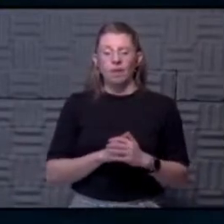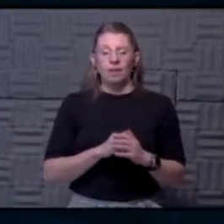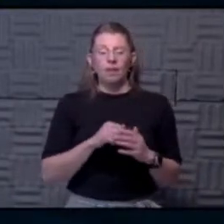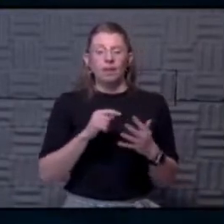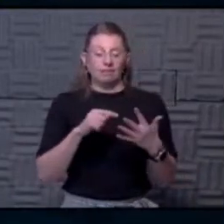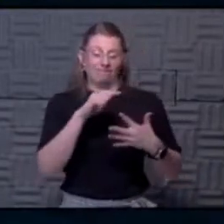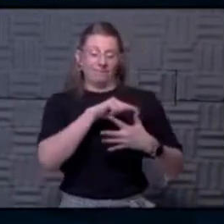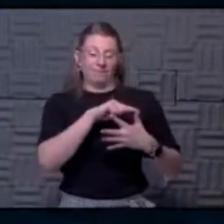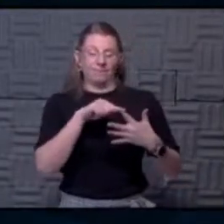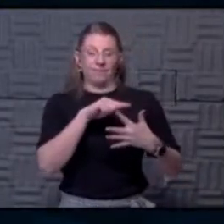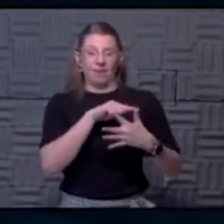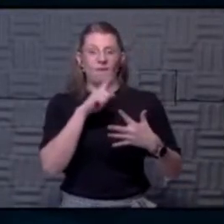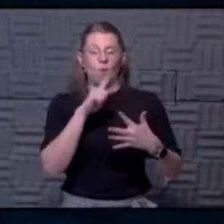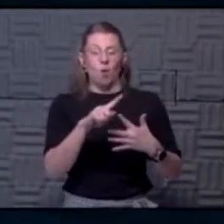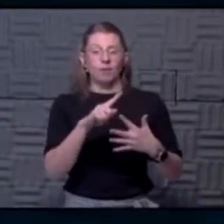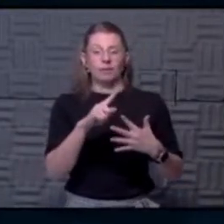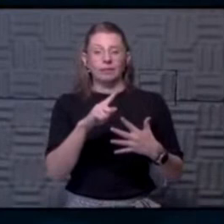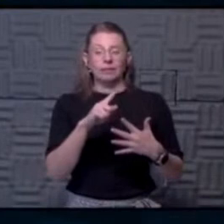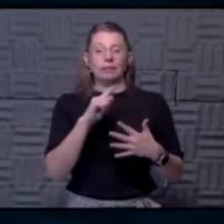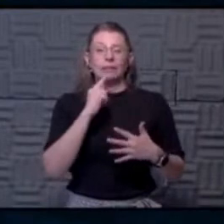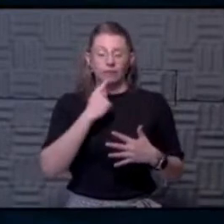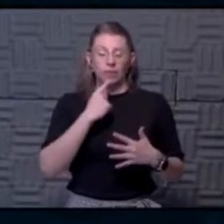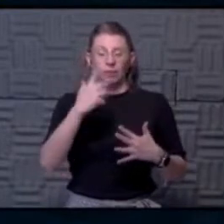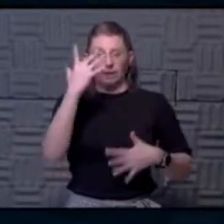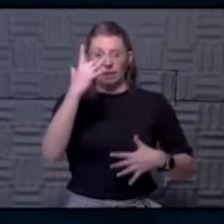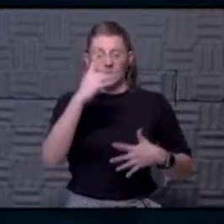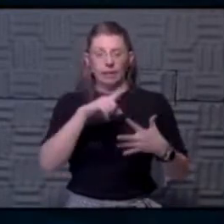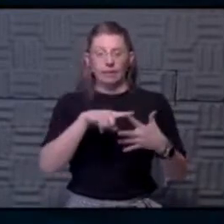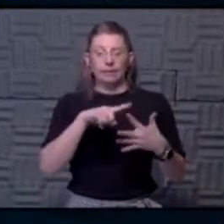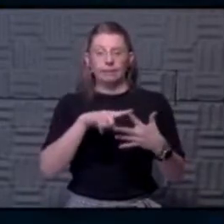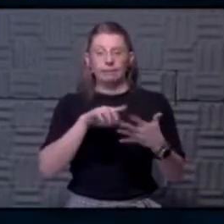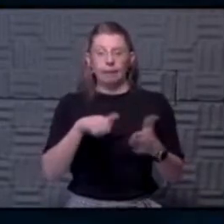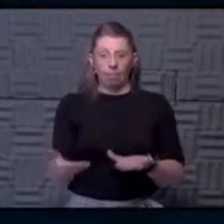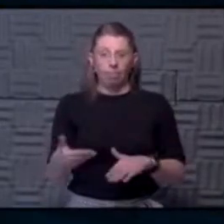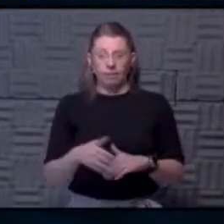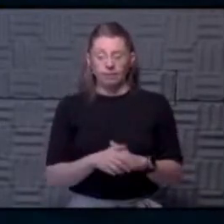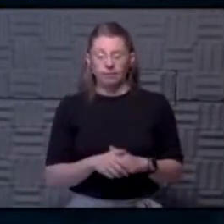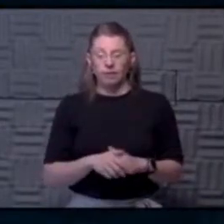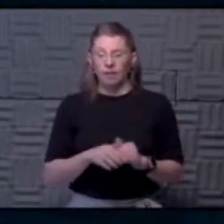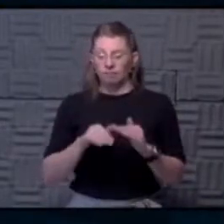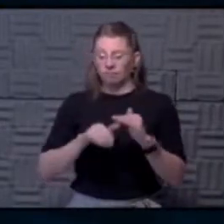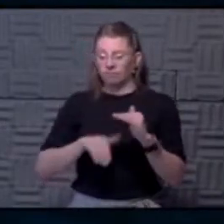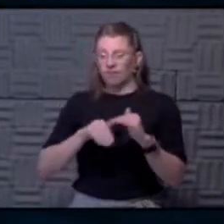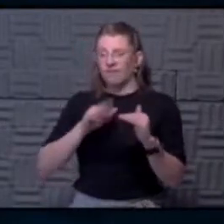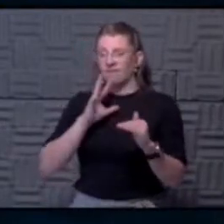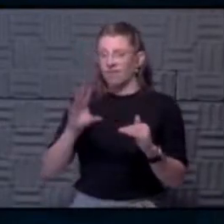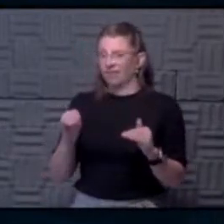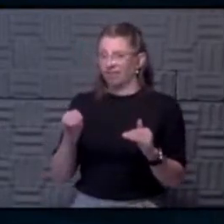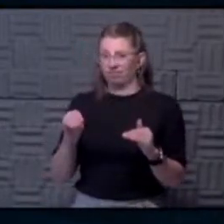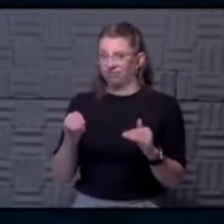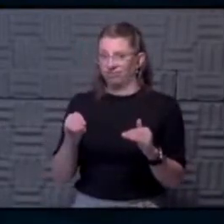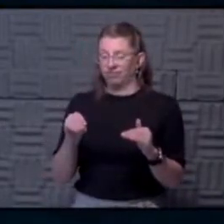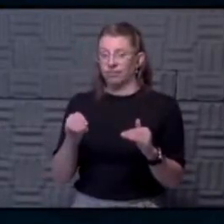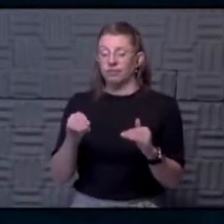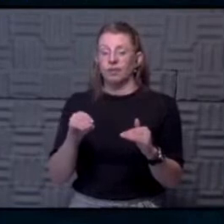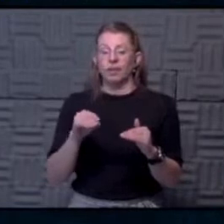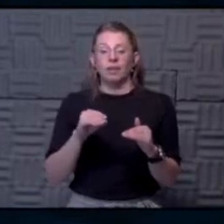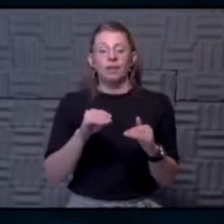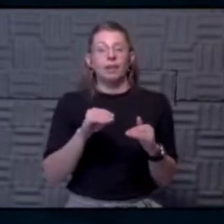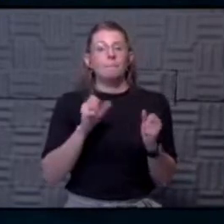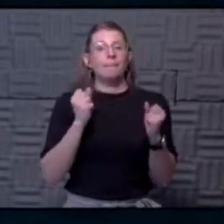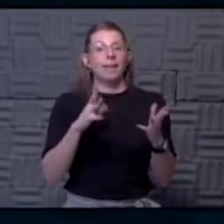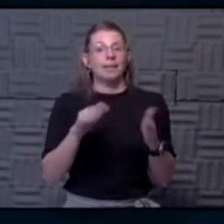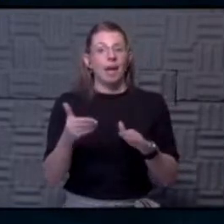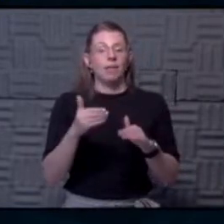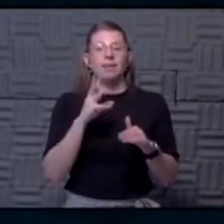and death. So not many deaths in the less than 50 population. I think Dr. Norman mentioned 85% of the deaths in Kansas were 65 and